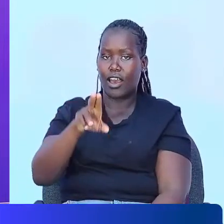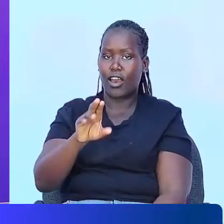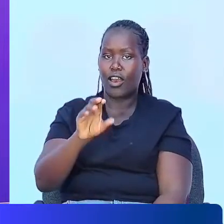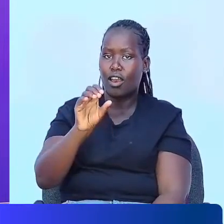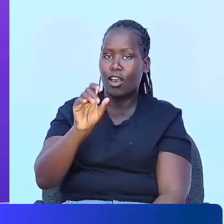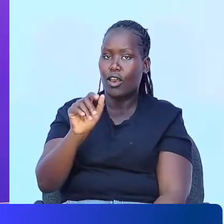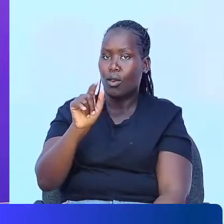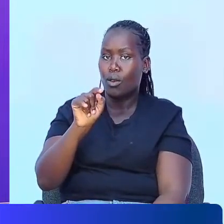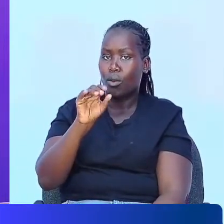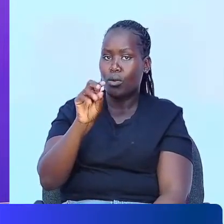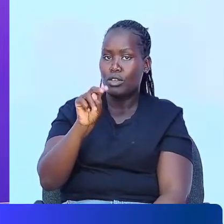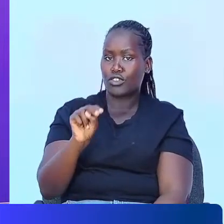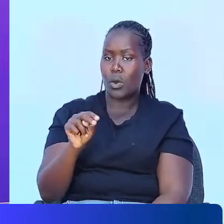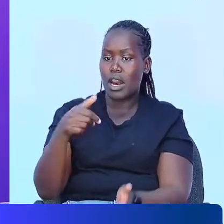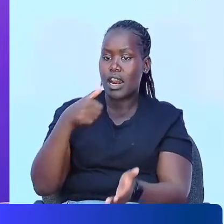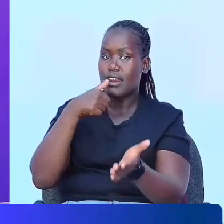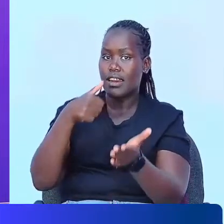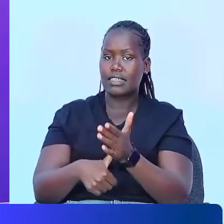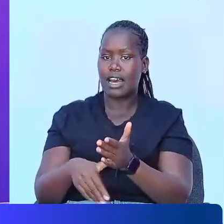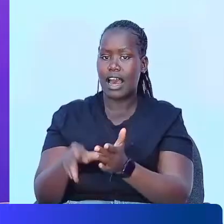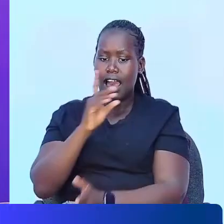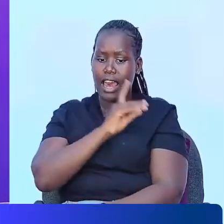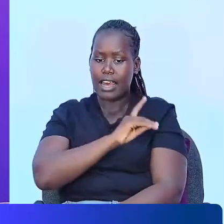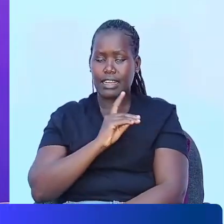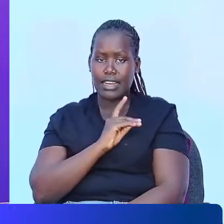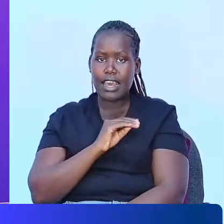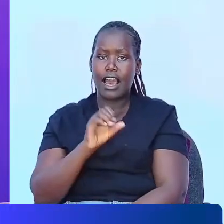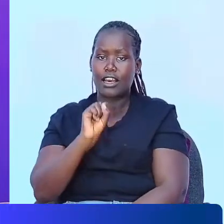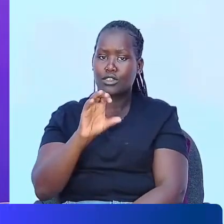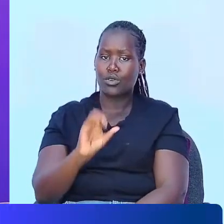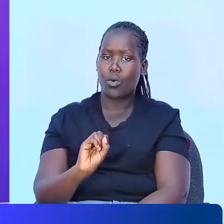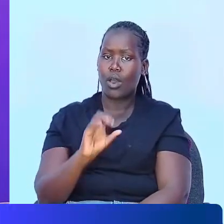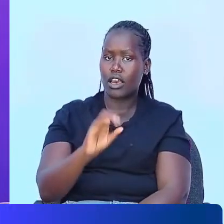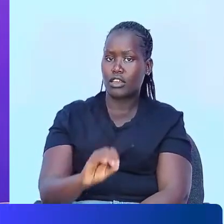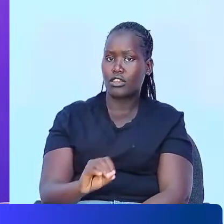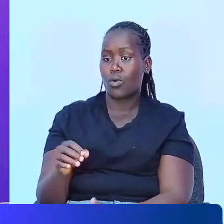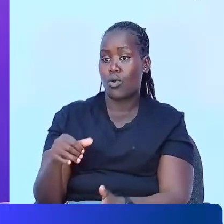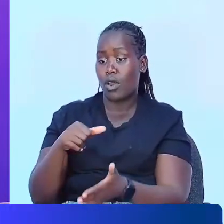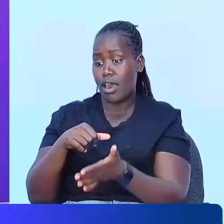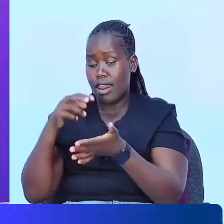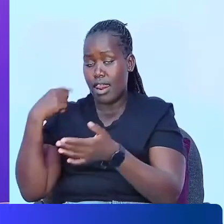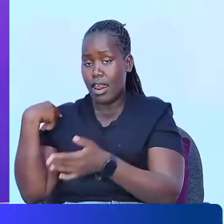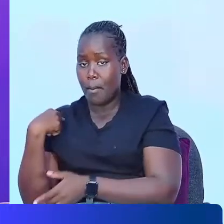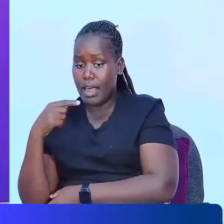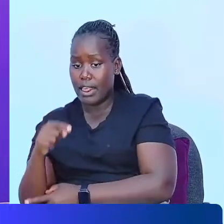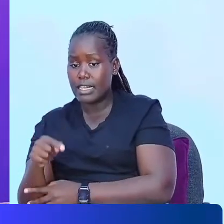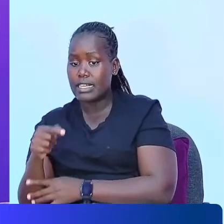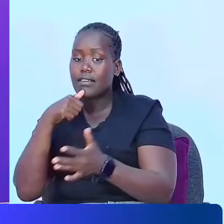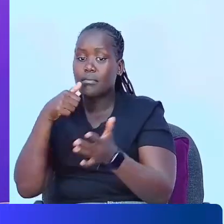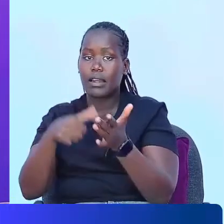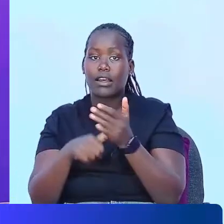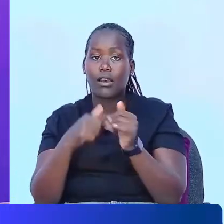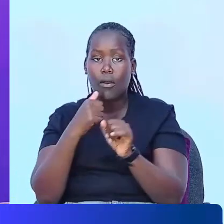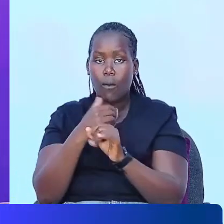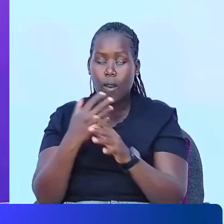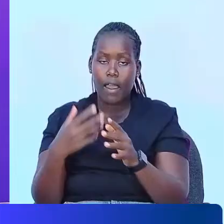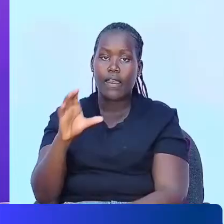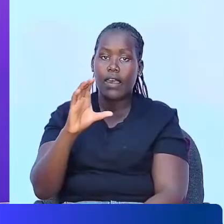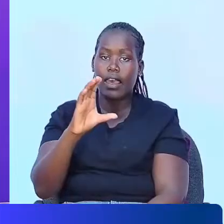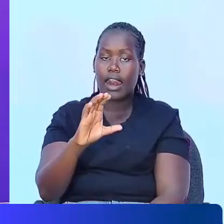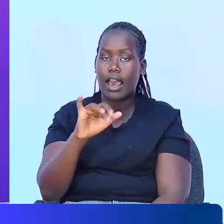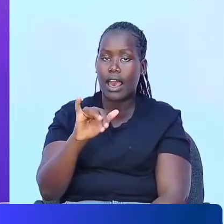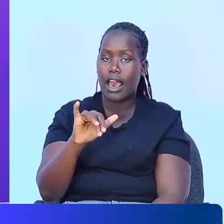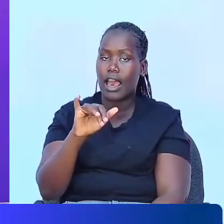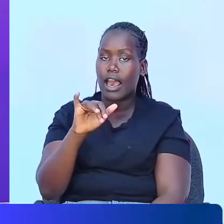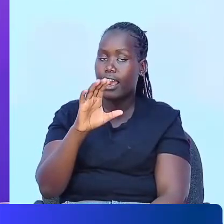letter. Dear so-and-so, reference number this. And that letter has been done in a cyber. Long time we